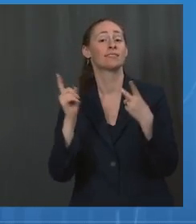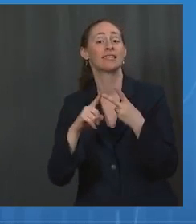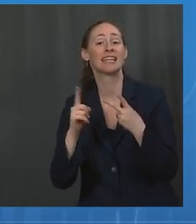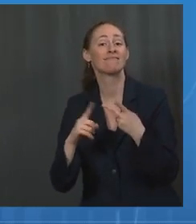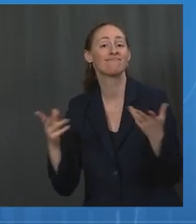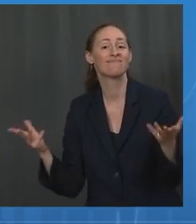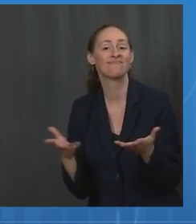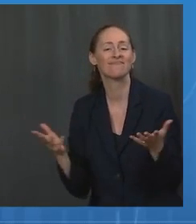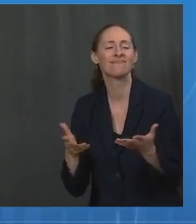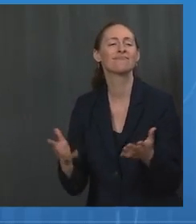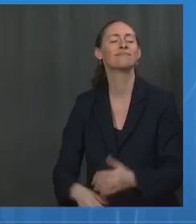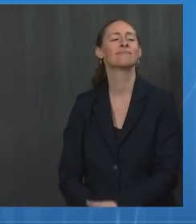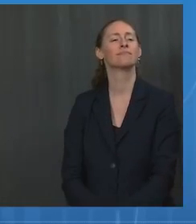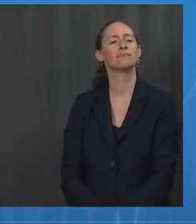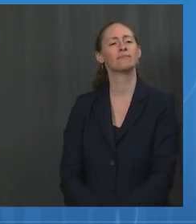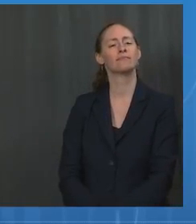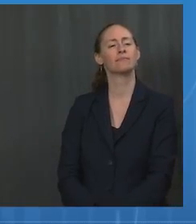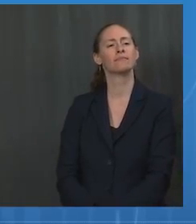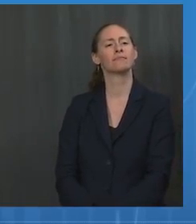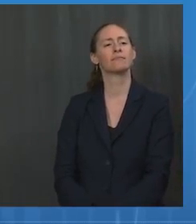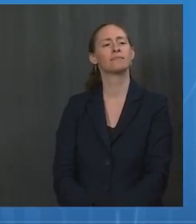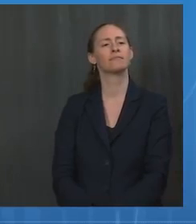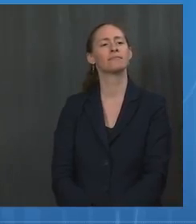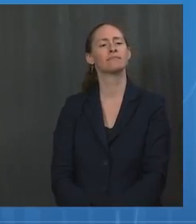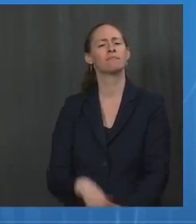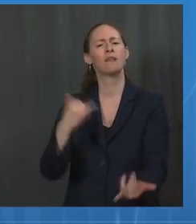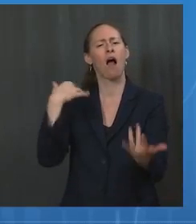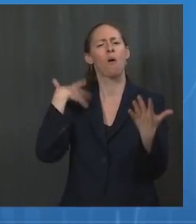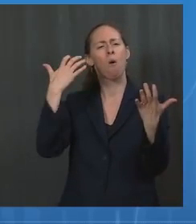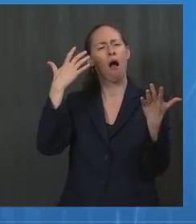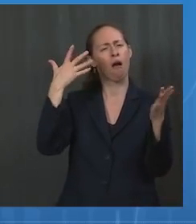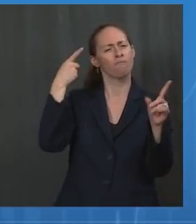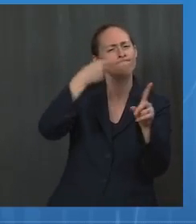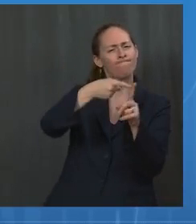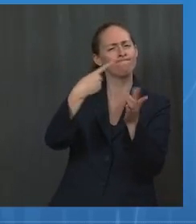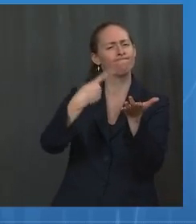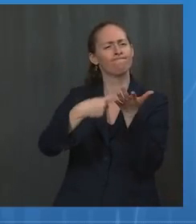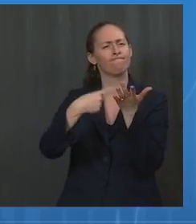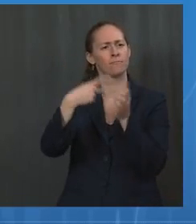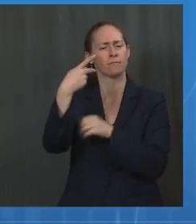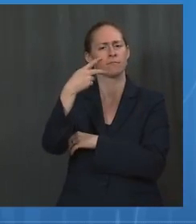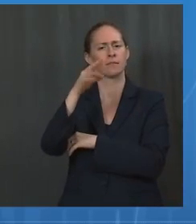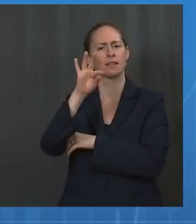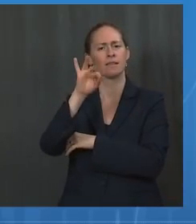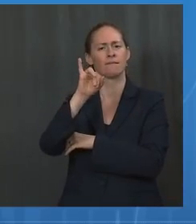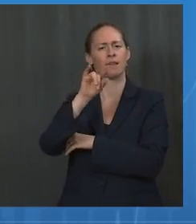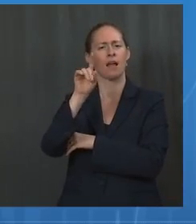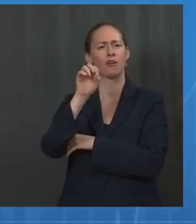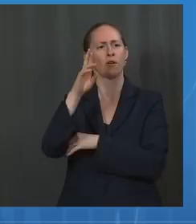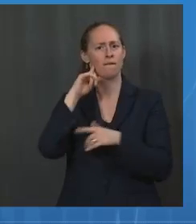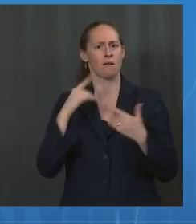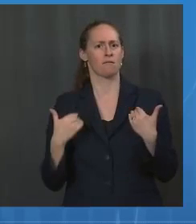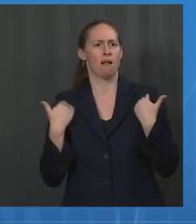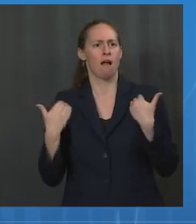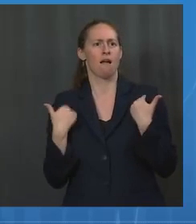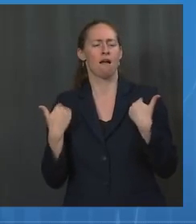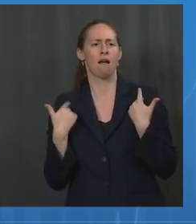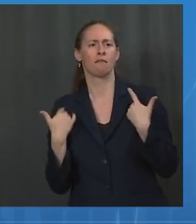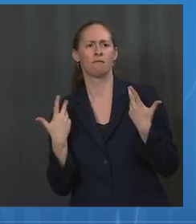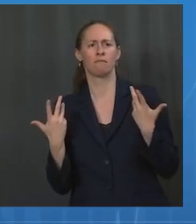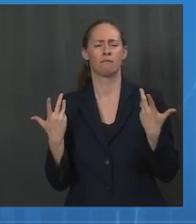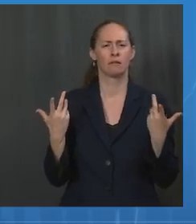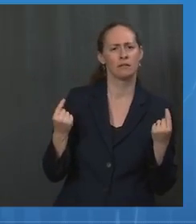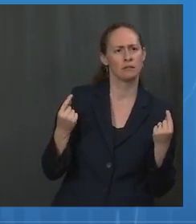now with regard to the Pfizer-BioNTech for adolescents vis-a-vis authorizations and